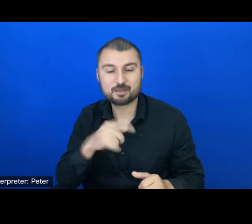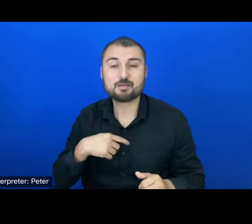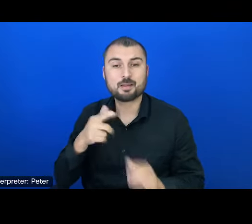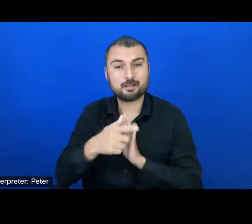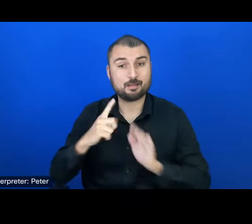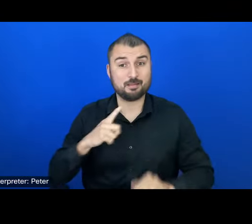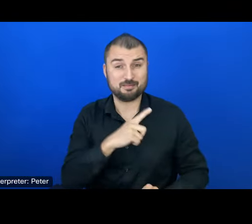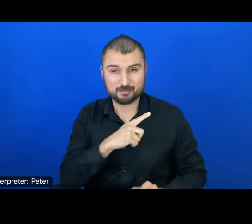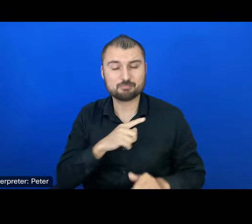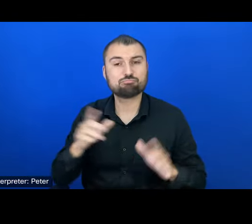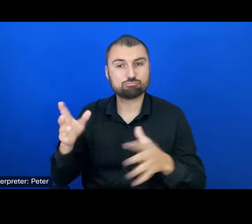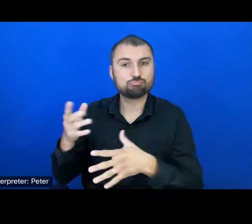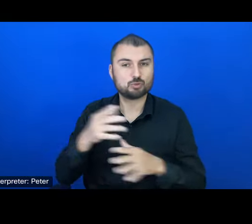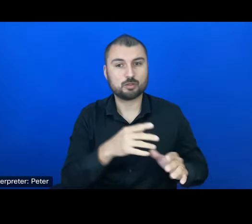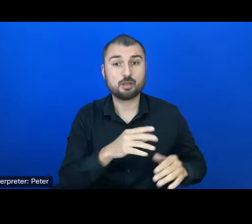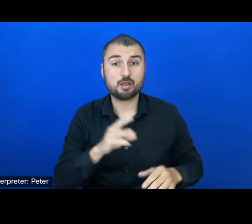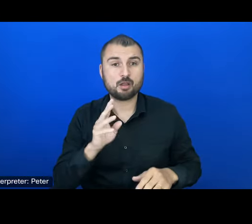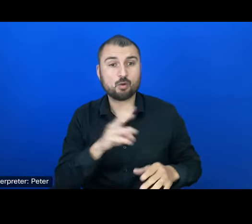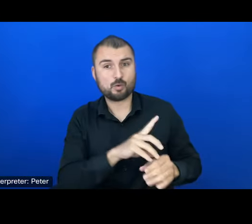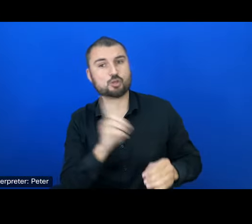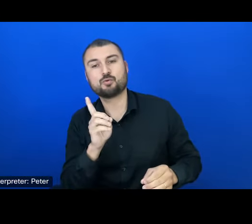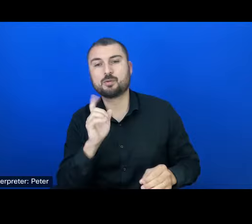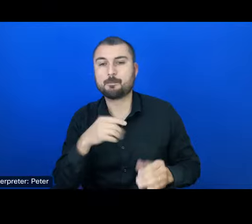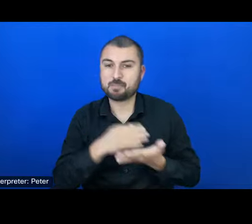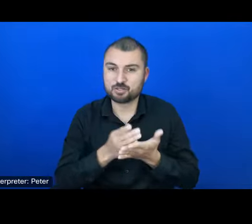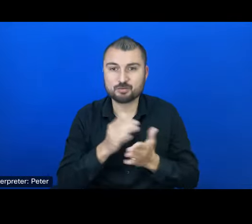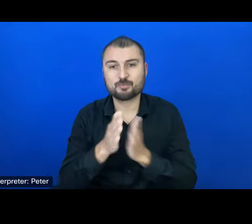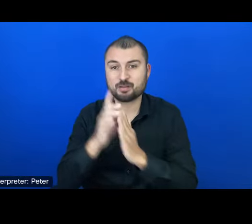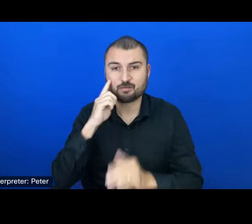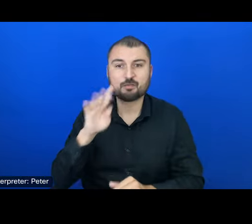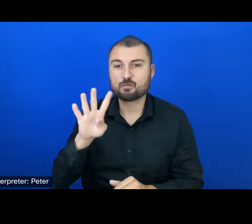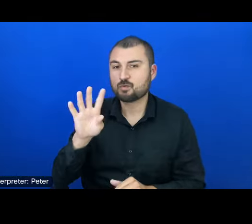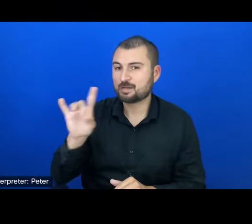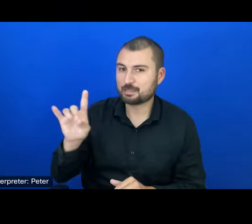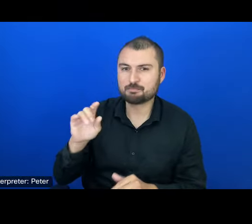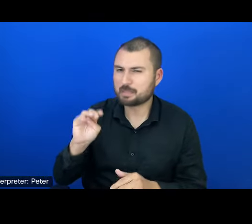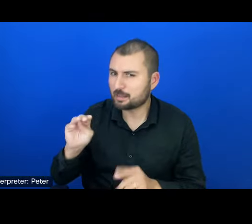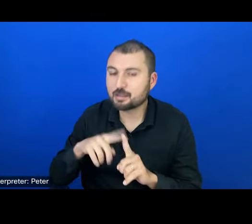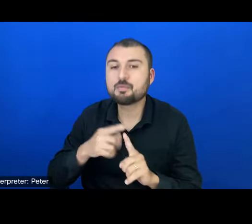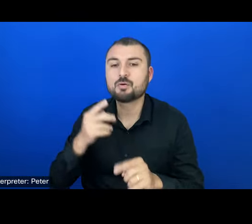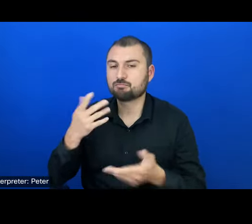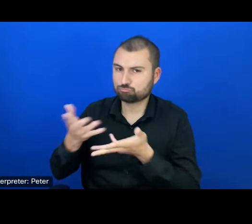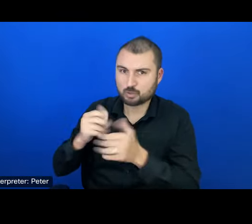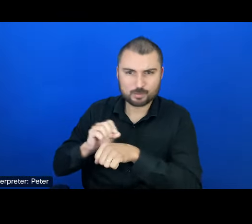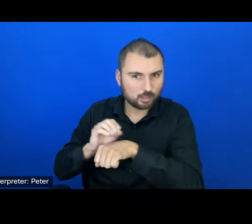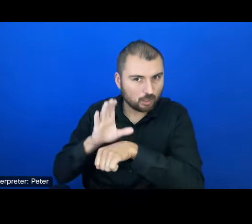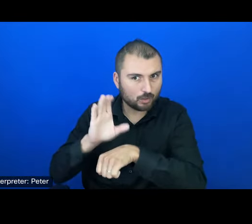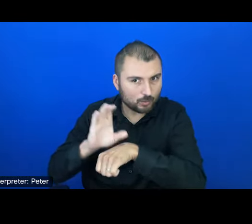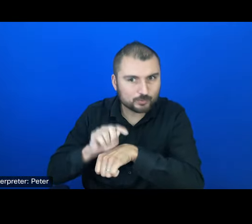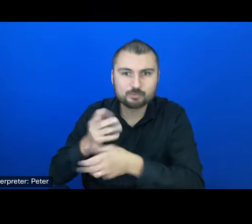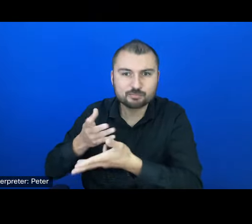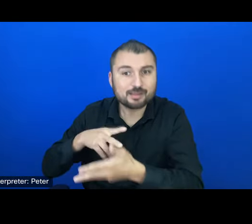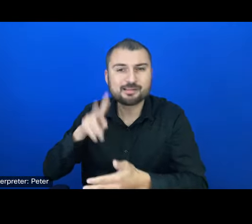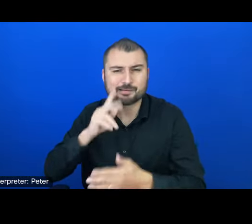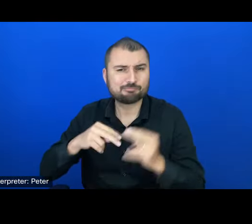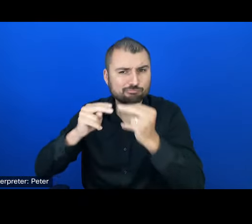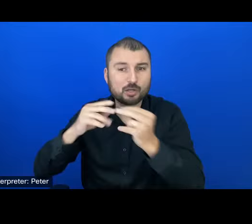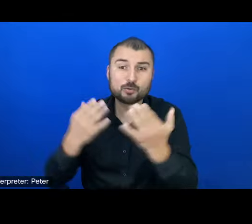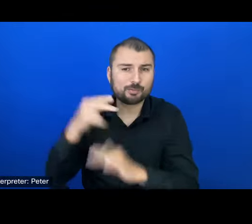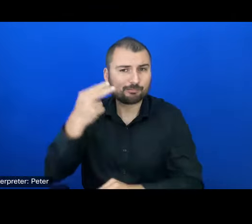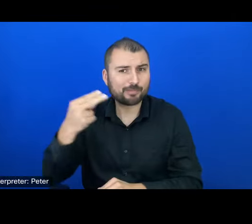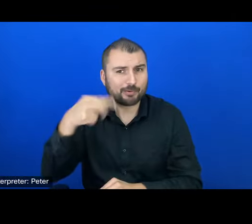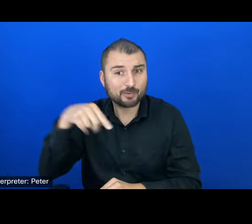agency withdrew a budget of request of $48.3 million. We had worked with some consultants to determine what the cost would be of constructing a new